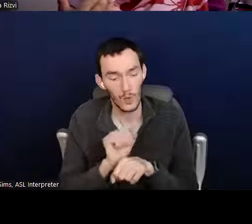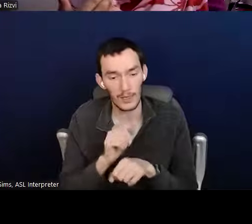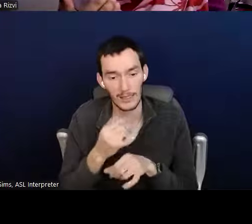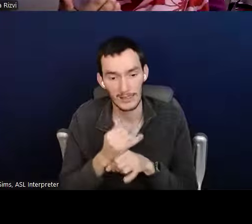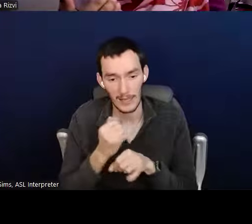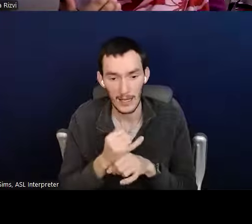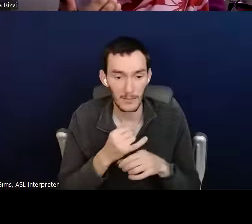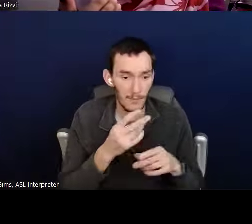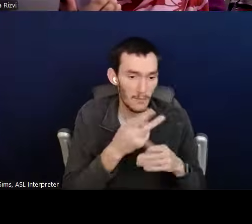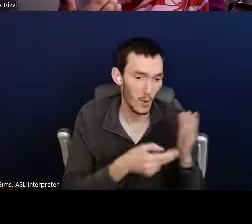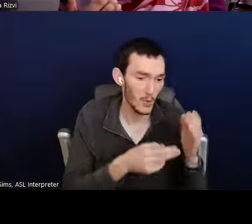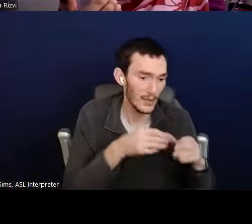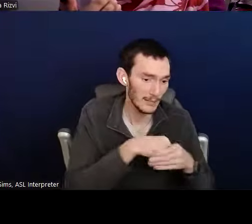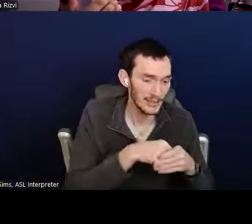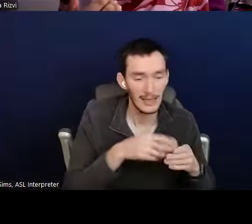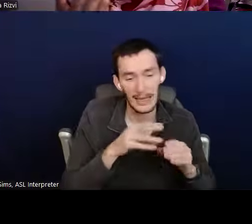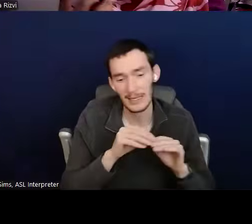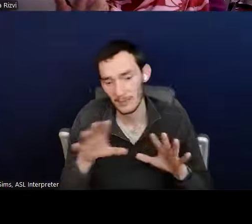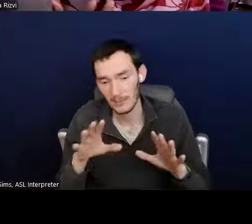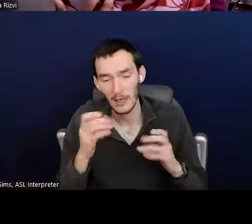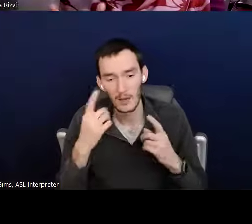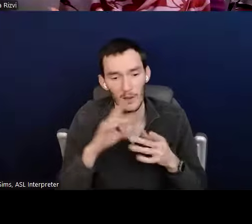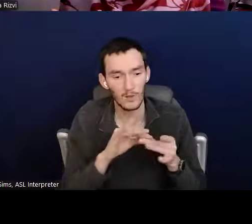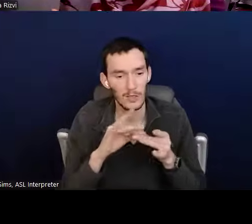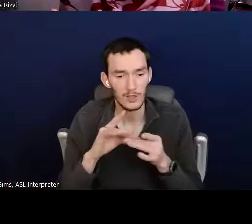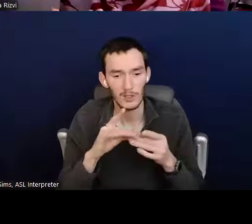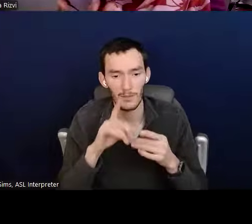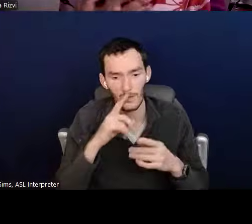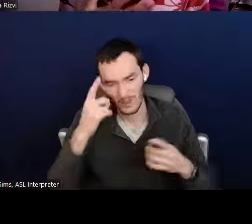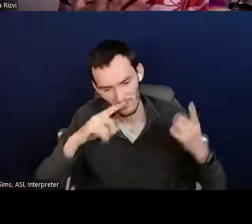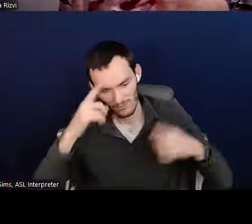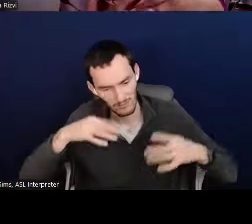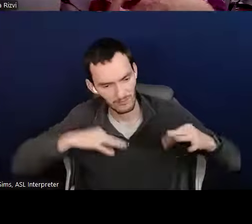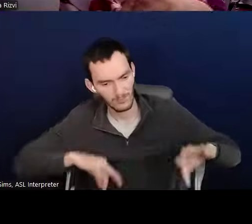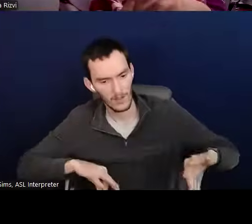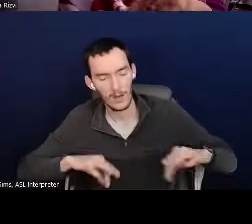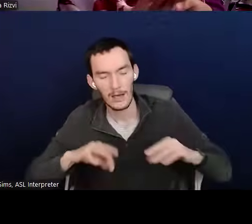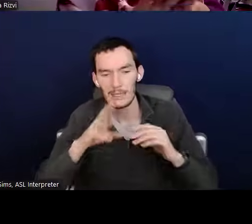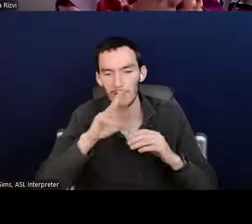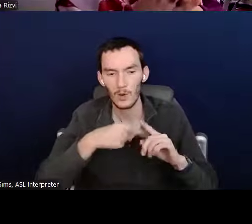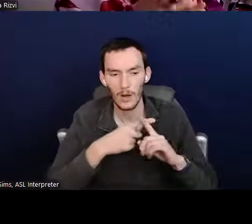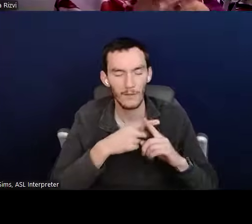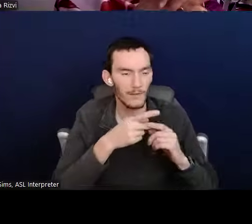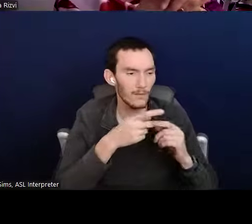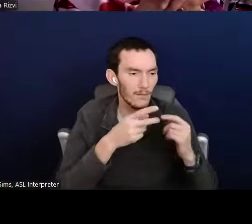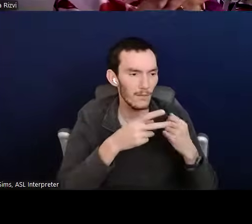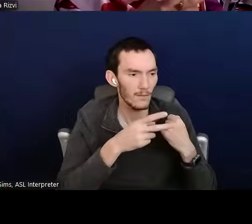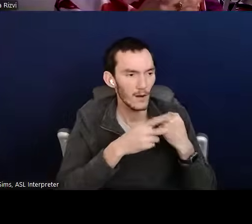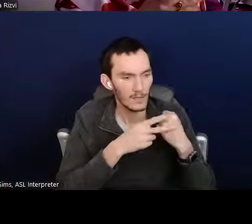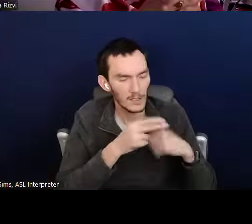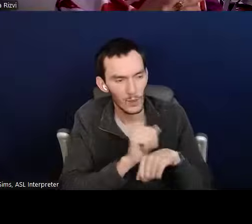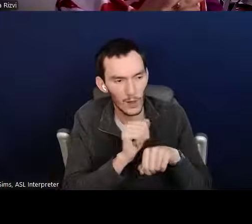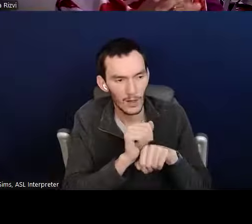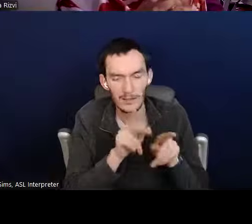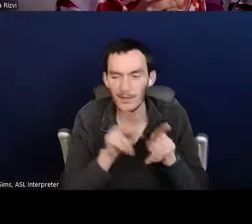and explicitly understood that there was a relationship that was symbiotic and mutual. They spoke of conservation work at the site as something akin to how they